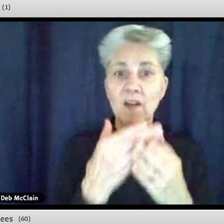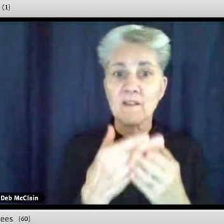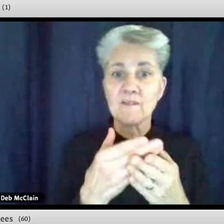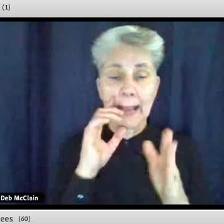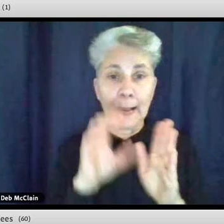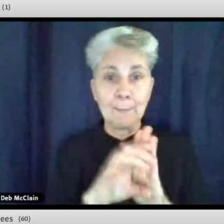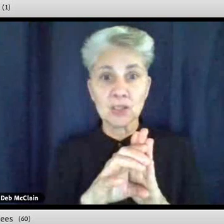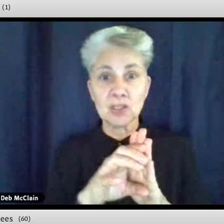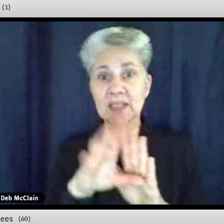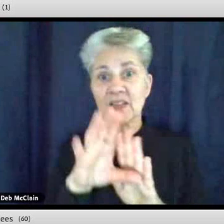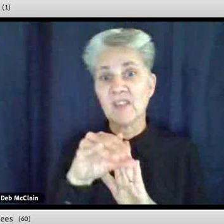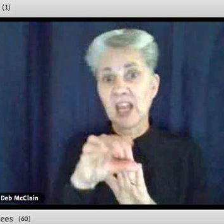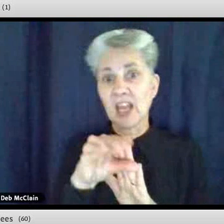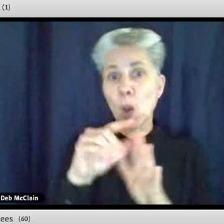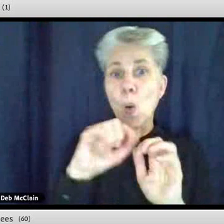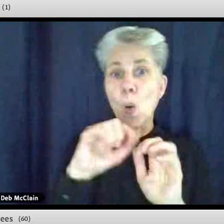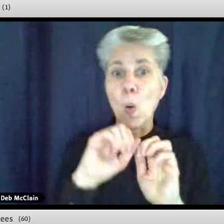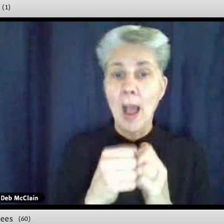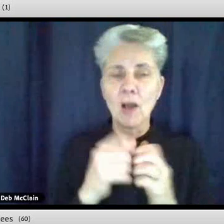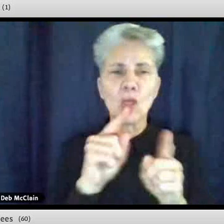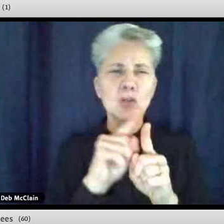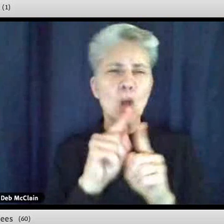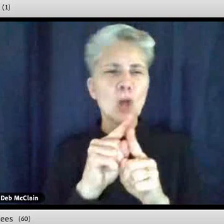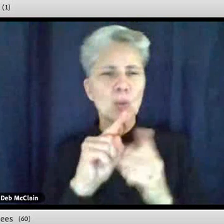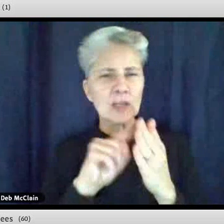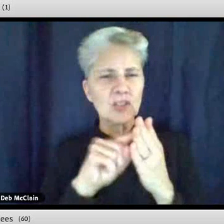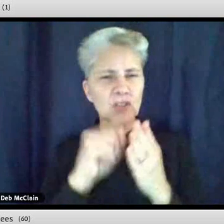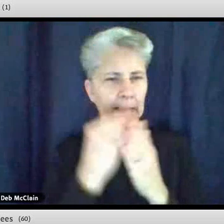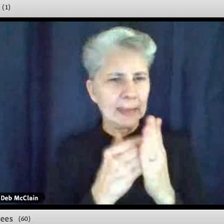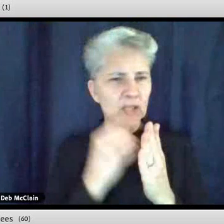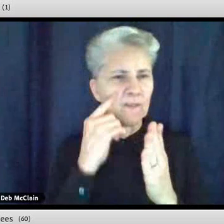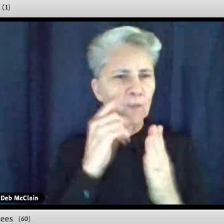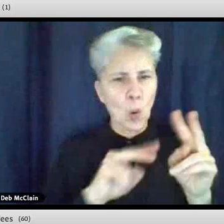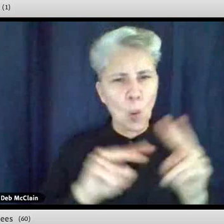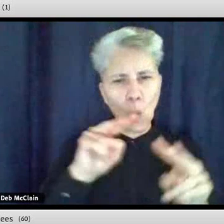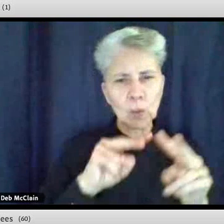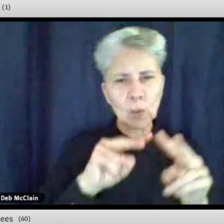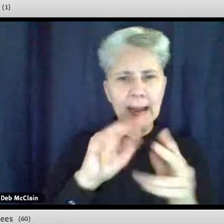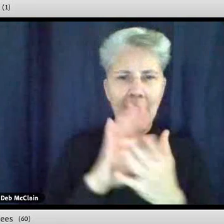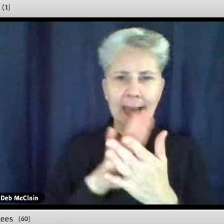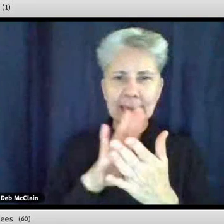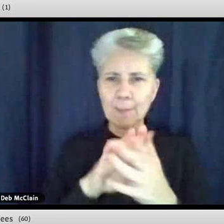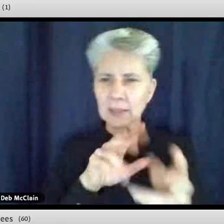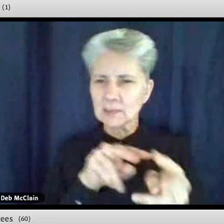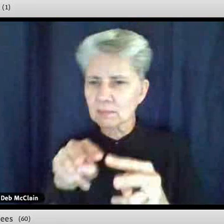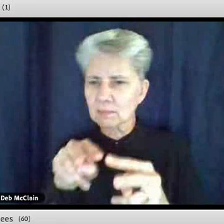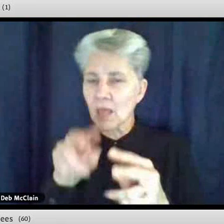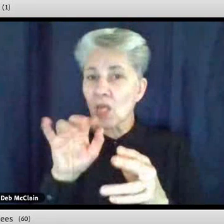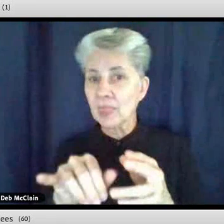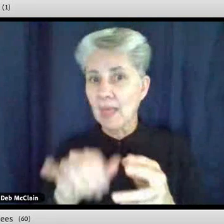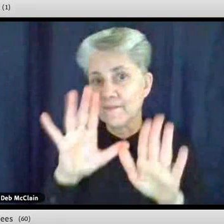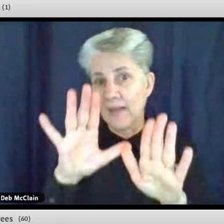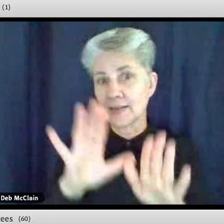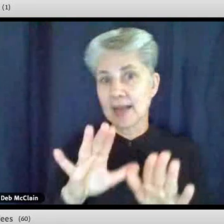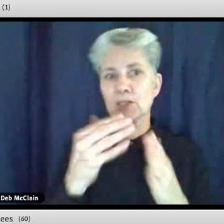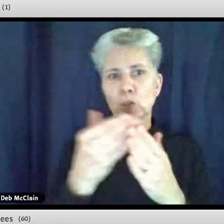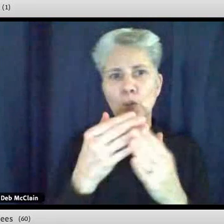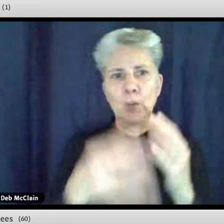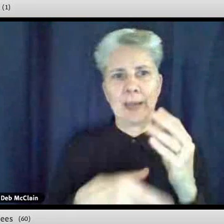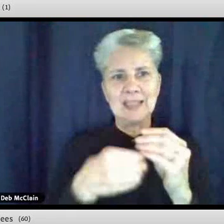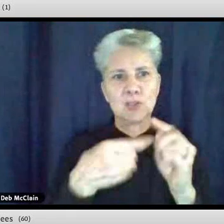identifying content for emergency coverage and how you can verify images and video. Also, there's a kind of a checklist here